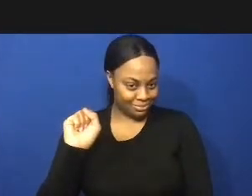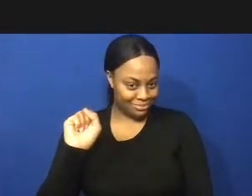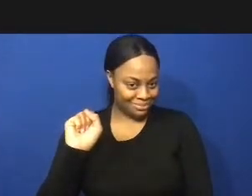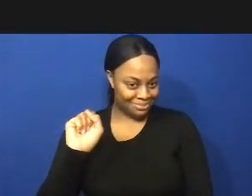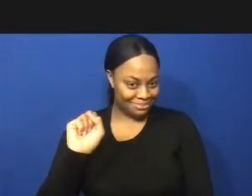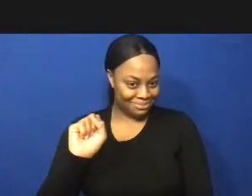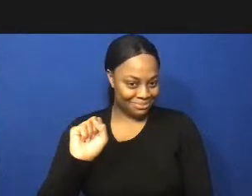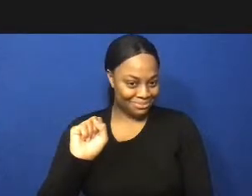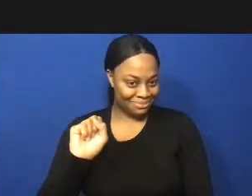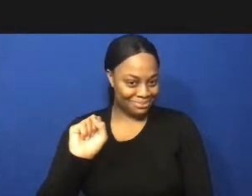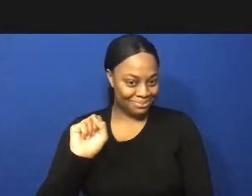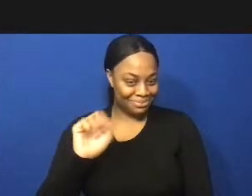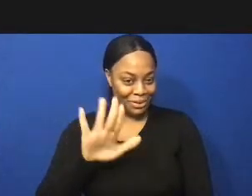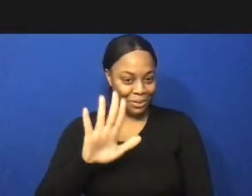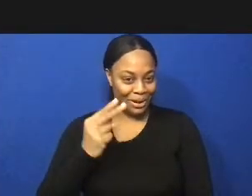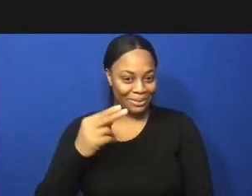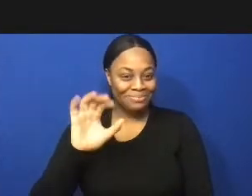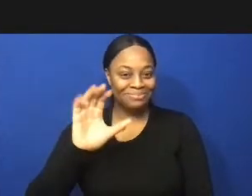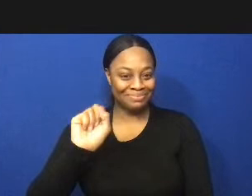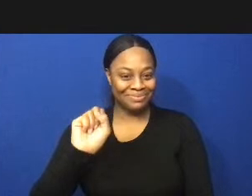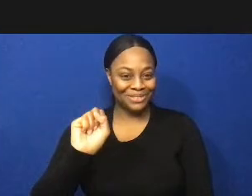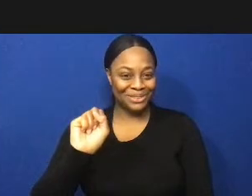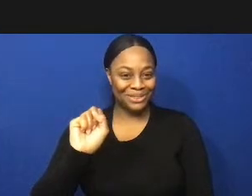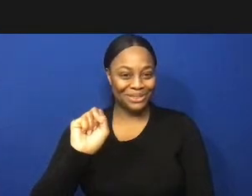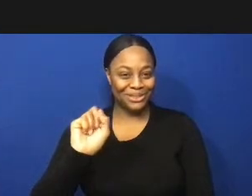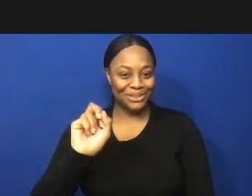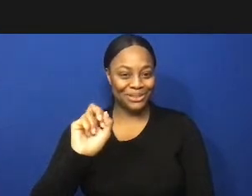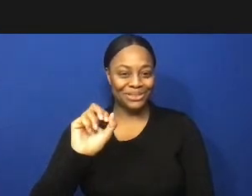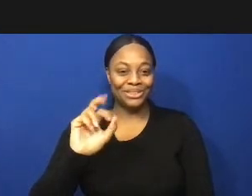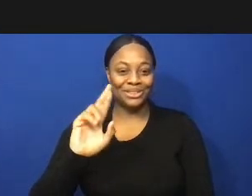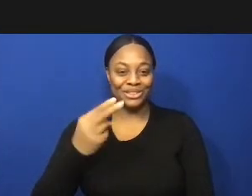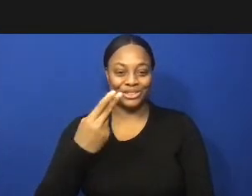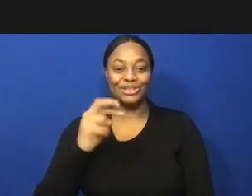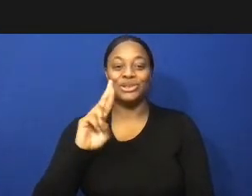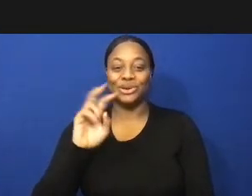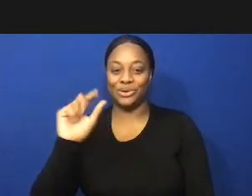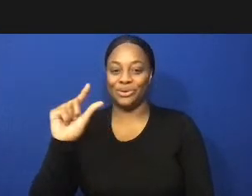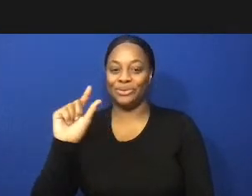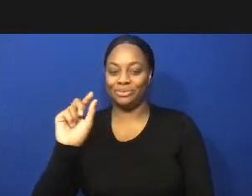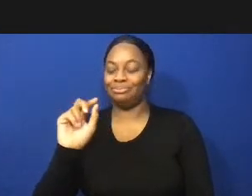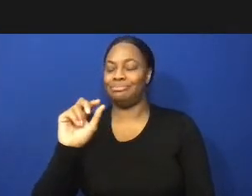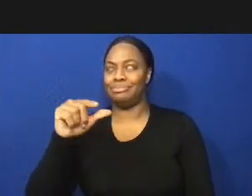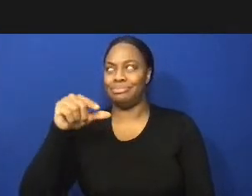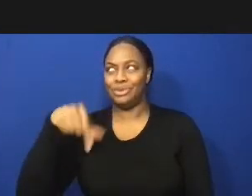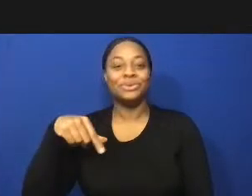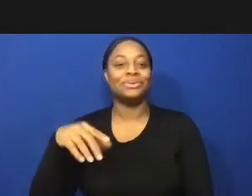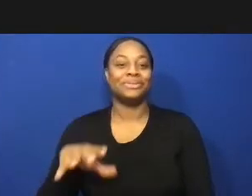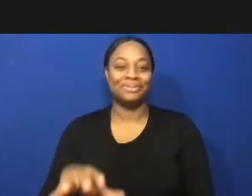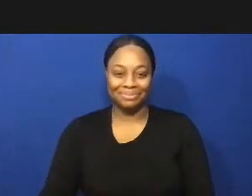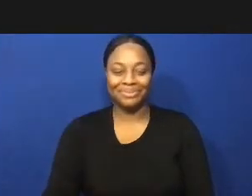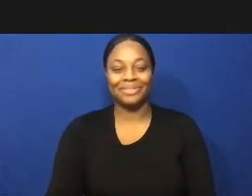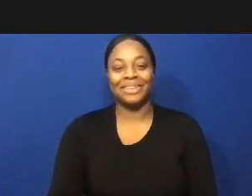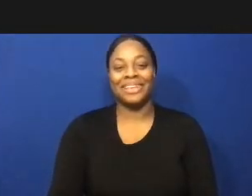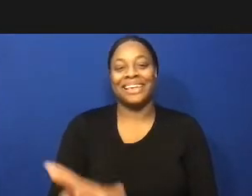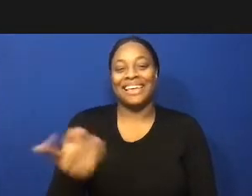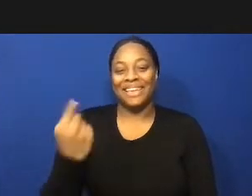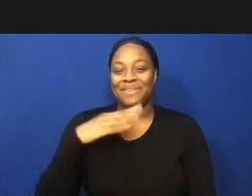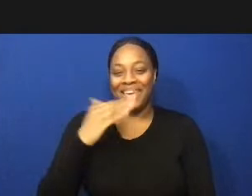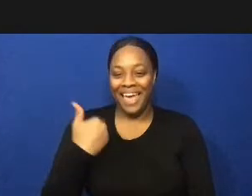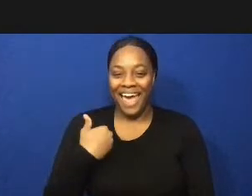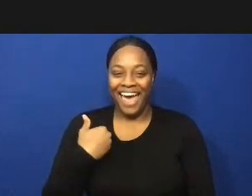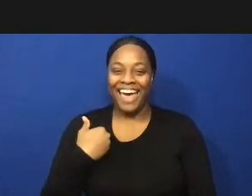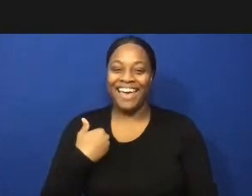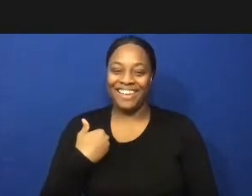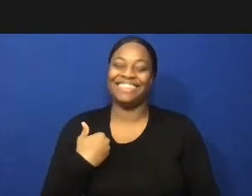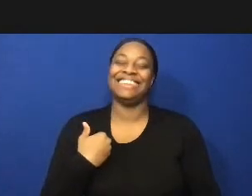our producer, Makeda Smith, digital media director. And we have the